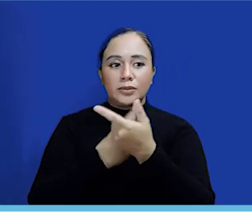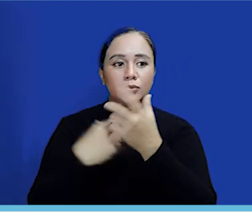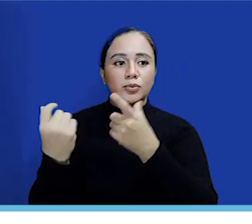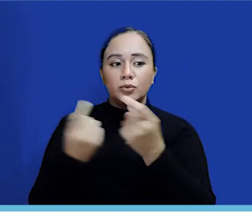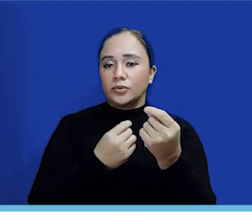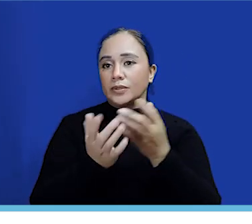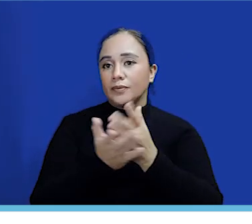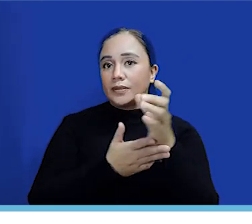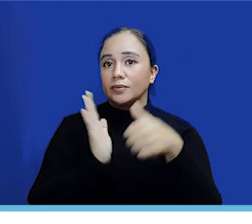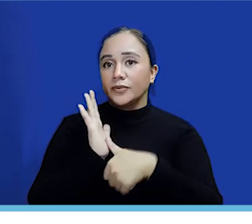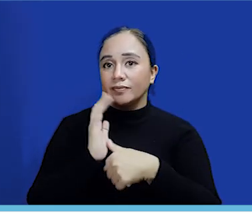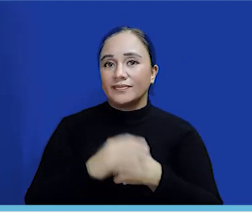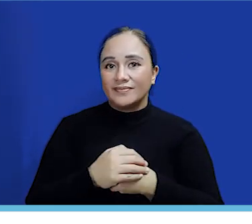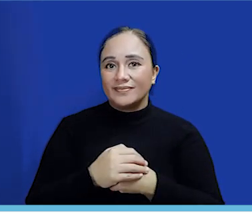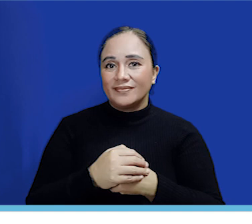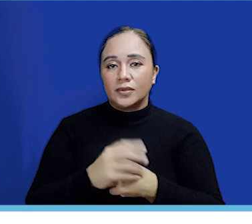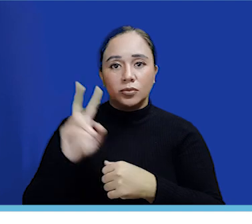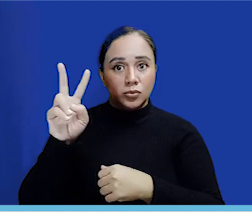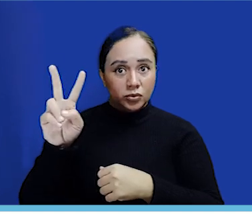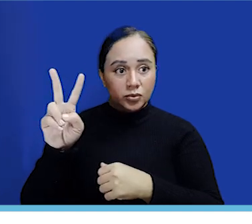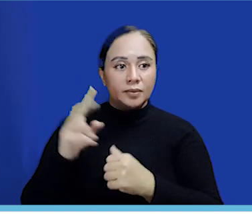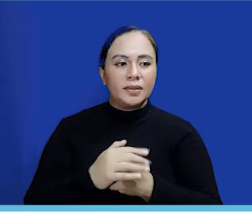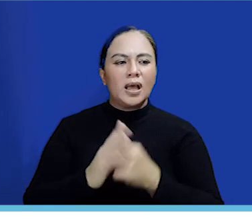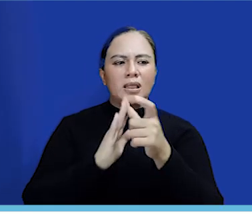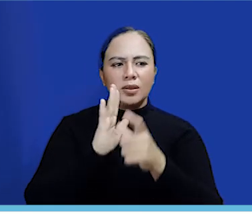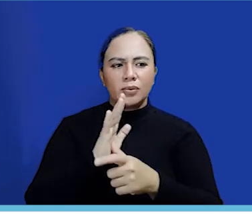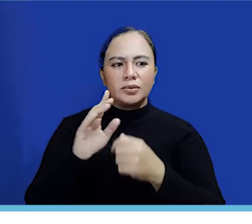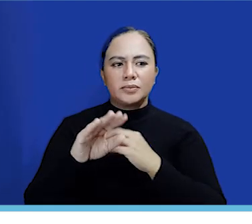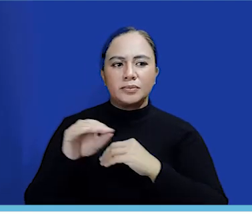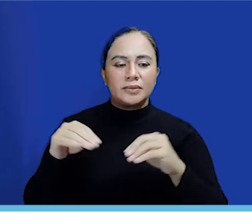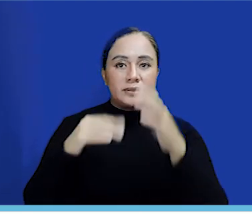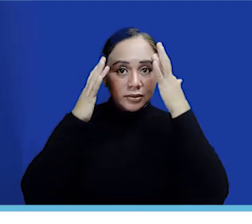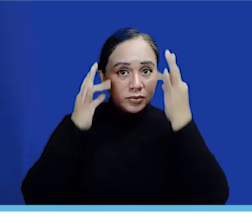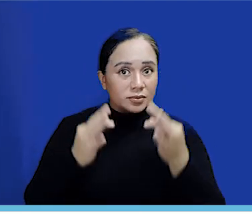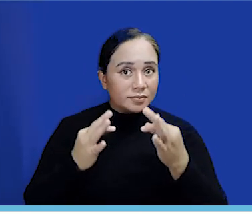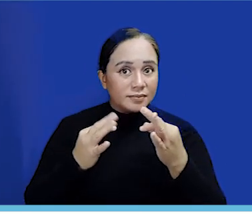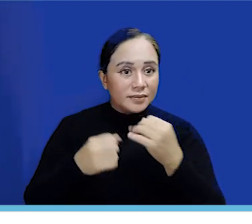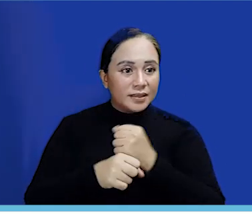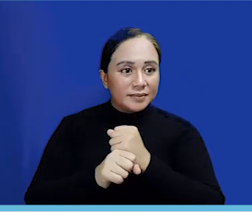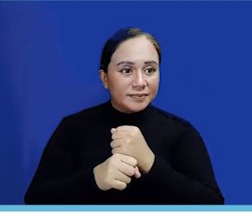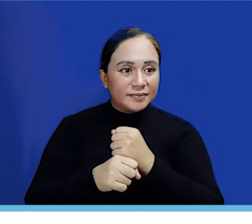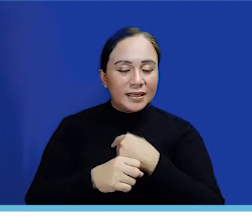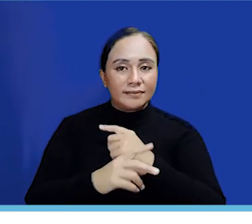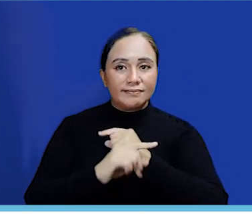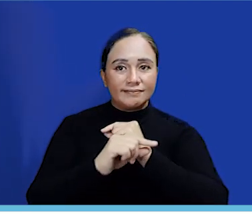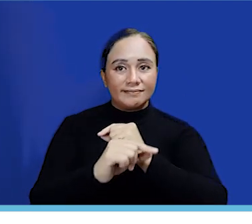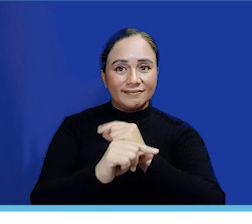the exercise of their right to vote. 2. Laws on substituted decision-making and